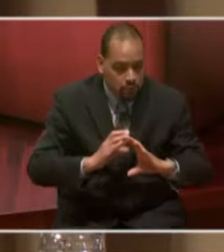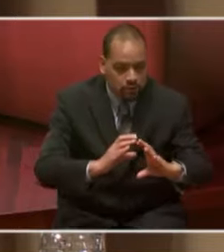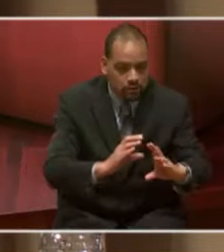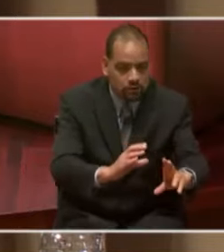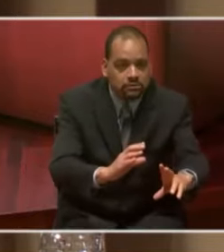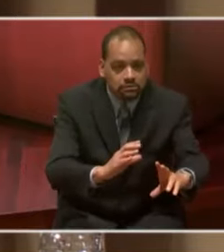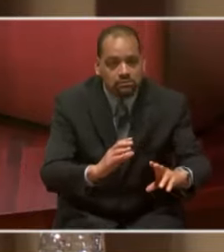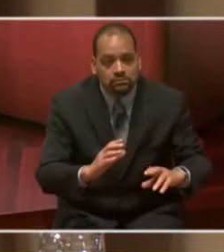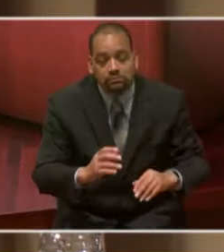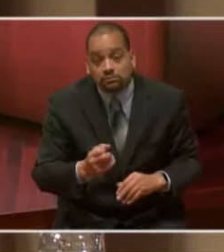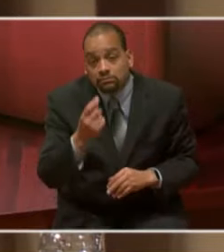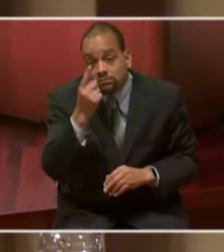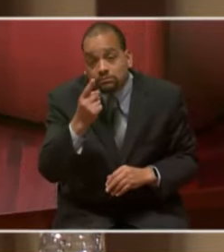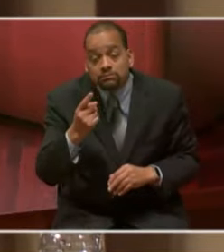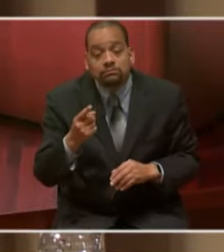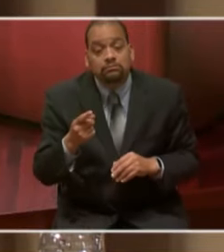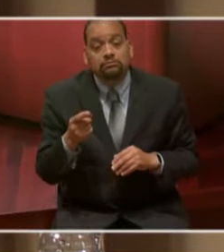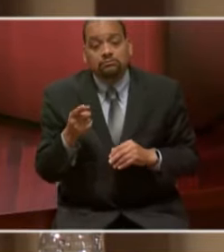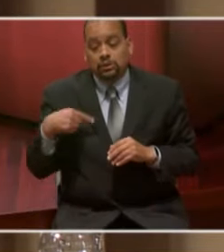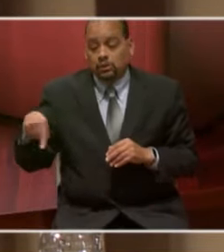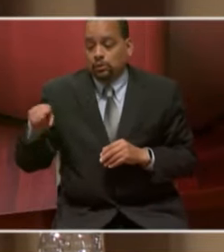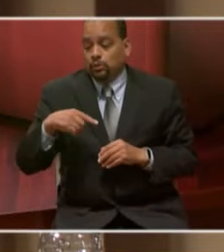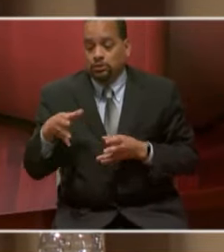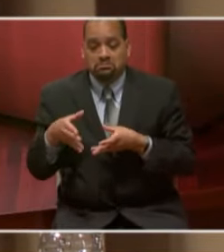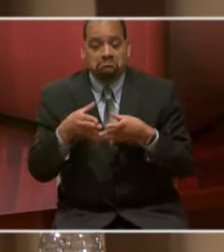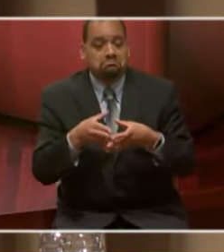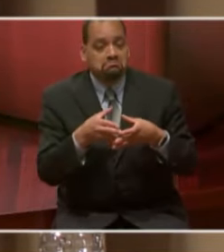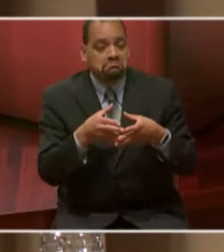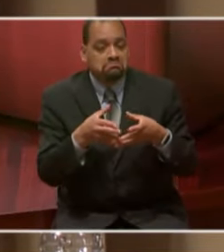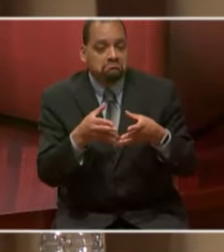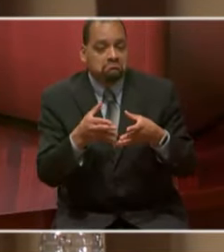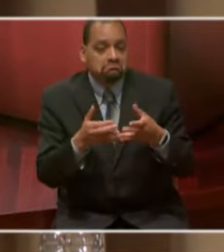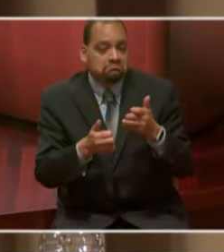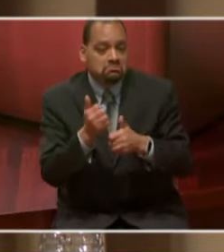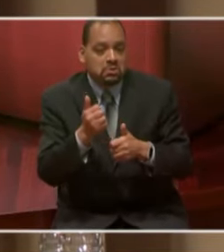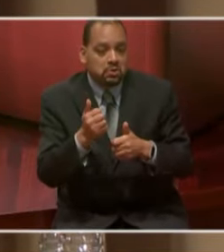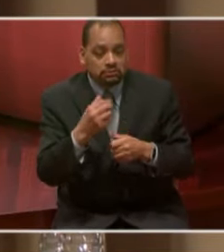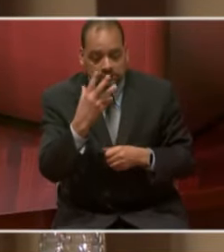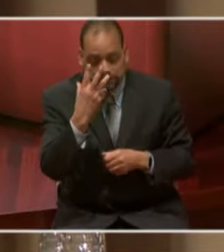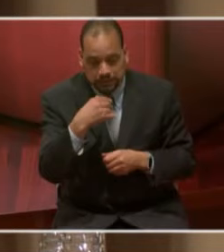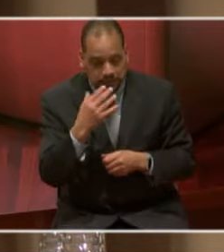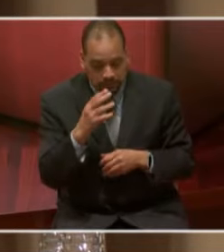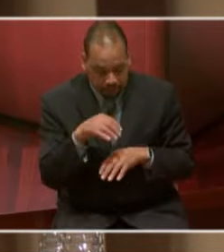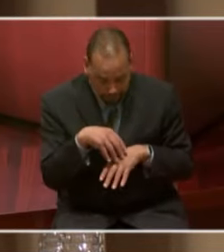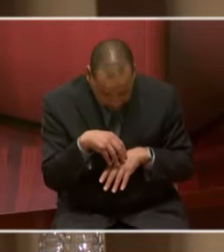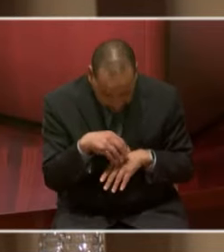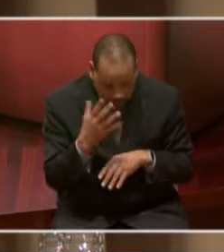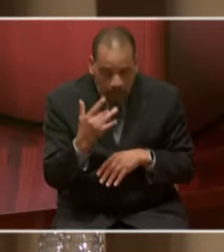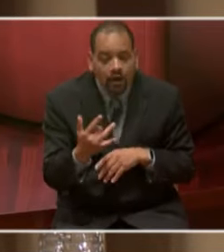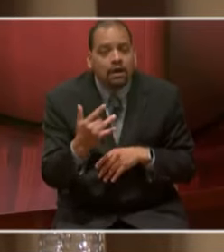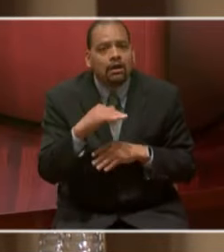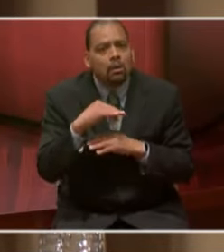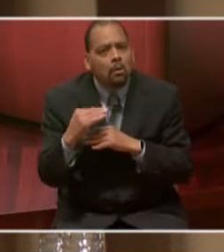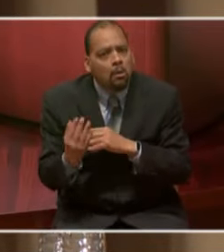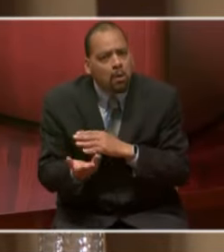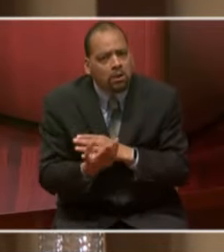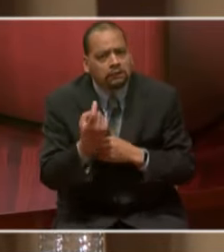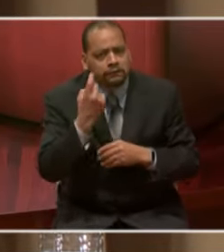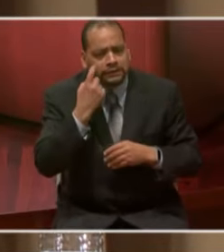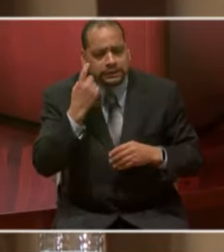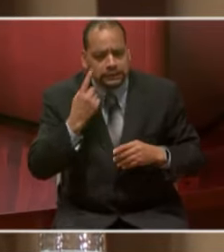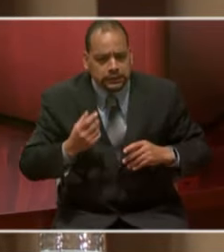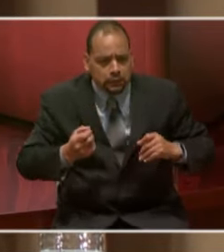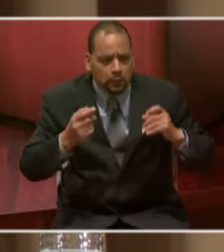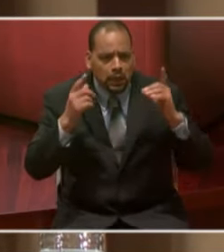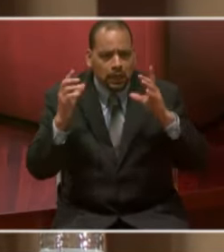General. And Nashville, from Nashville, too. Yeah, been in the newspaper business. He saw